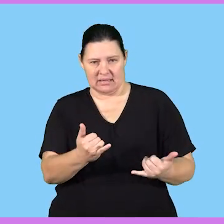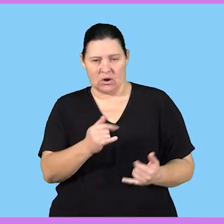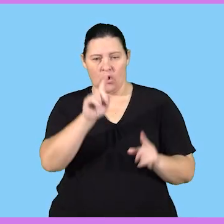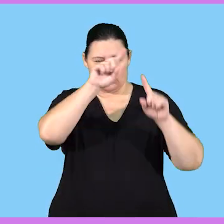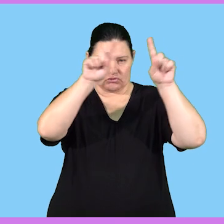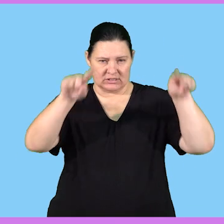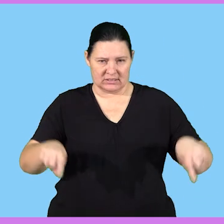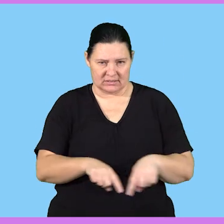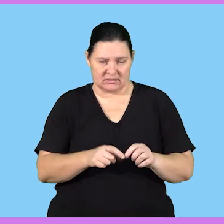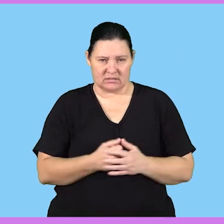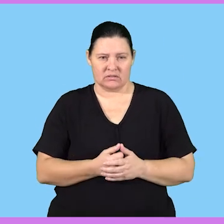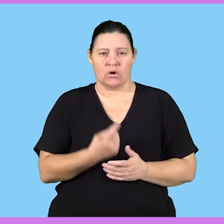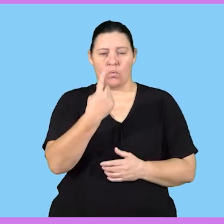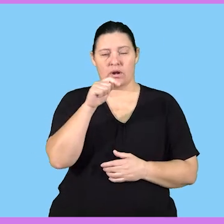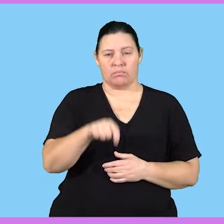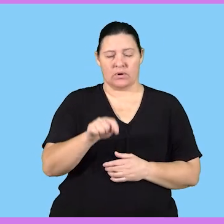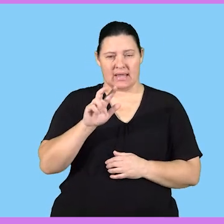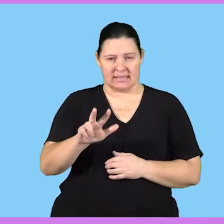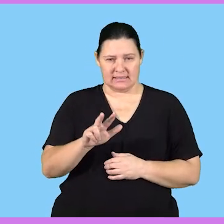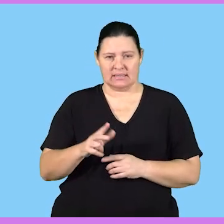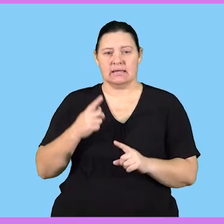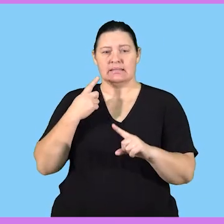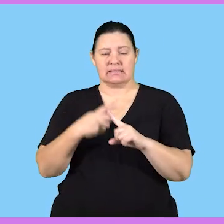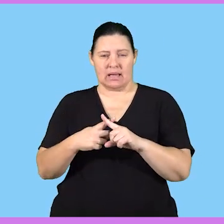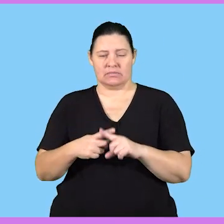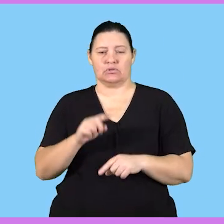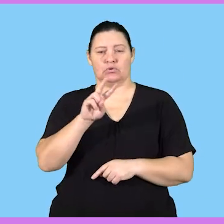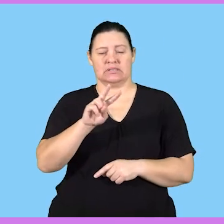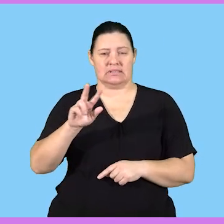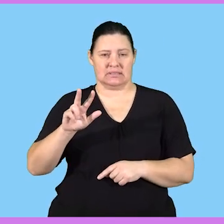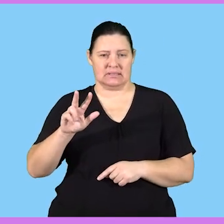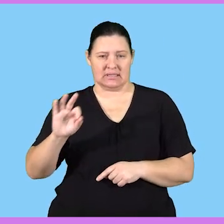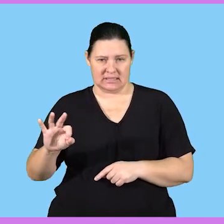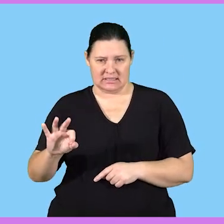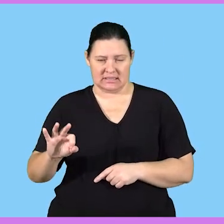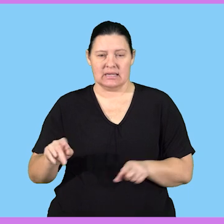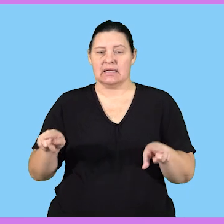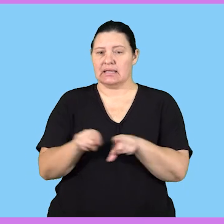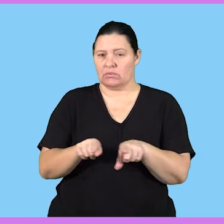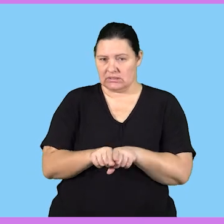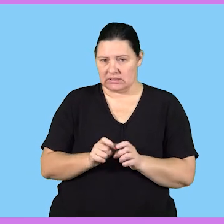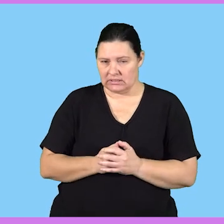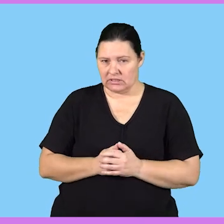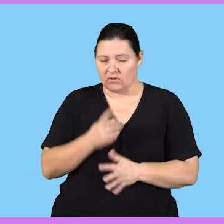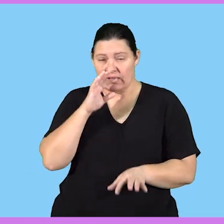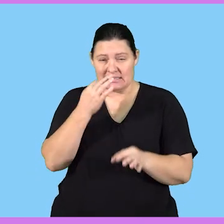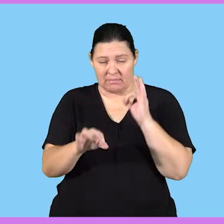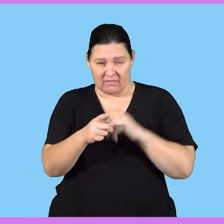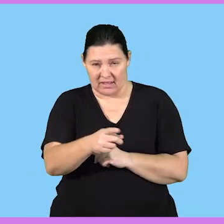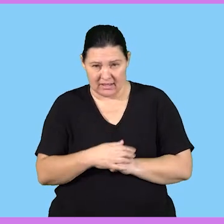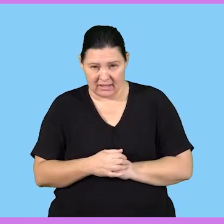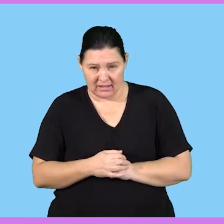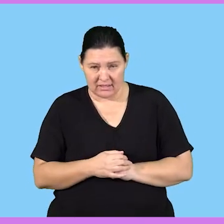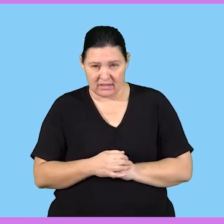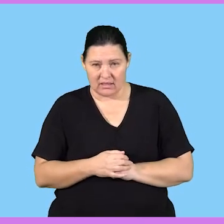see currently on my screen. So 1.8 multiplied by 23 equals, so if you